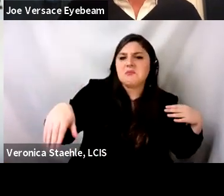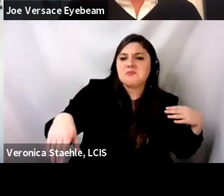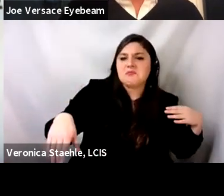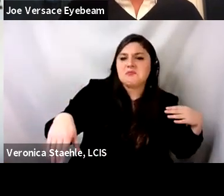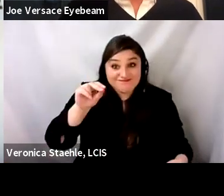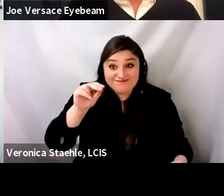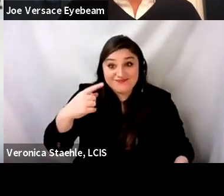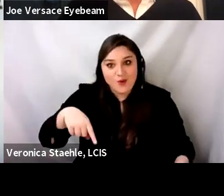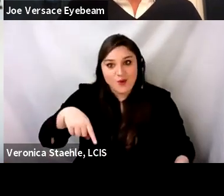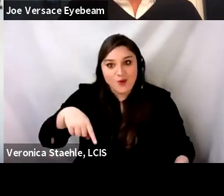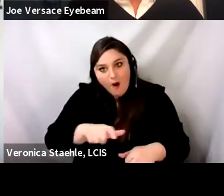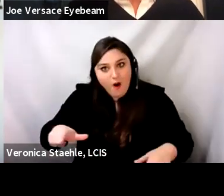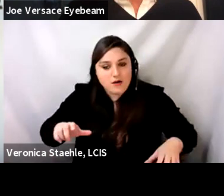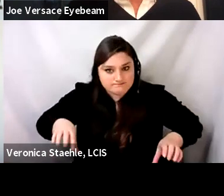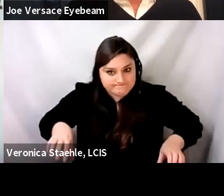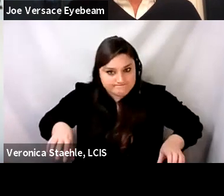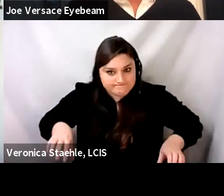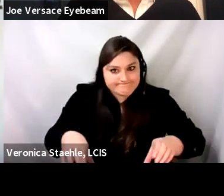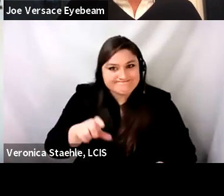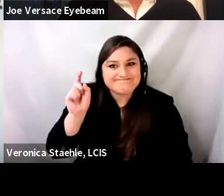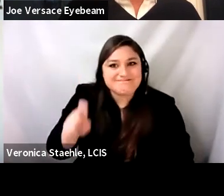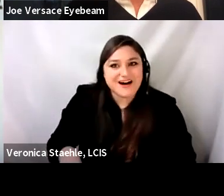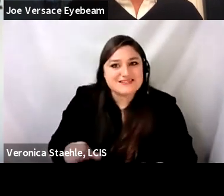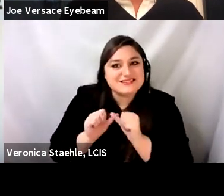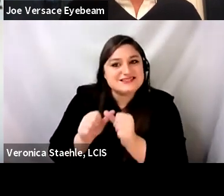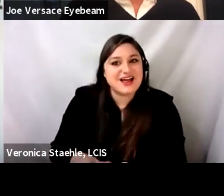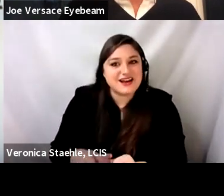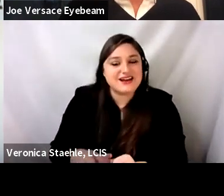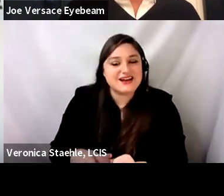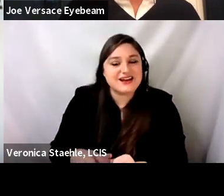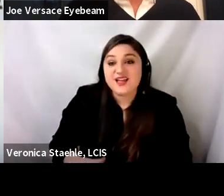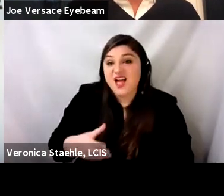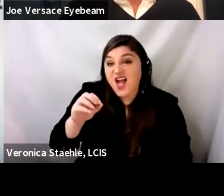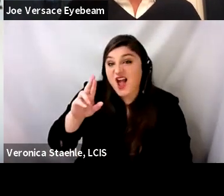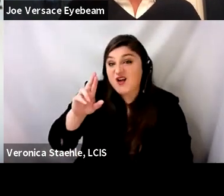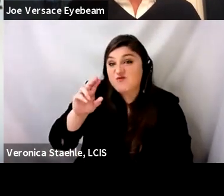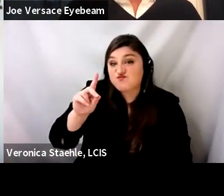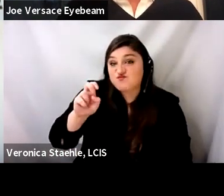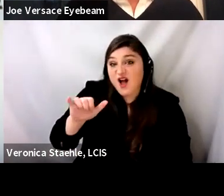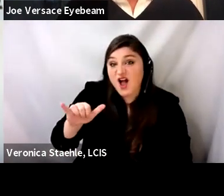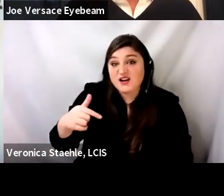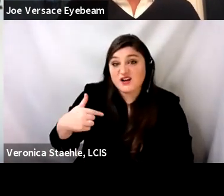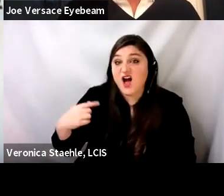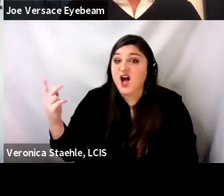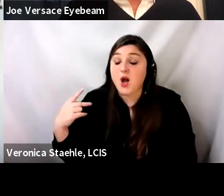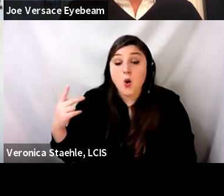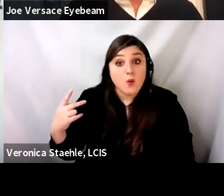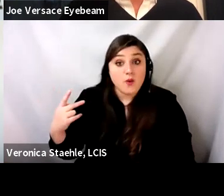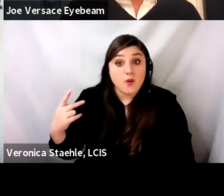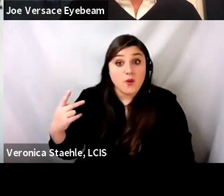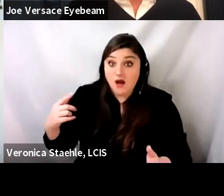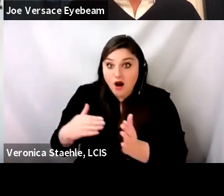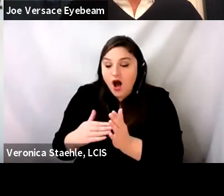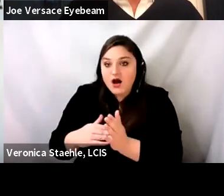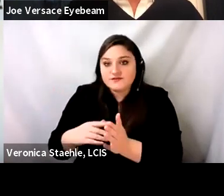front. And I think that from, you know, Roddy's and my perspective, we check in with each other on time